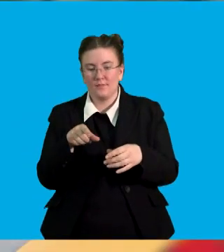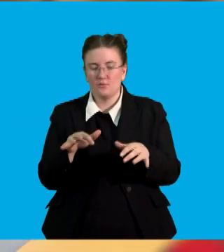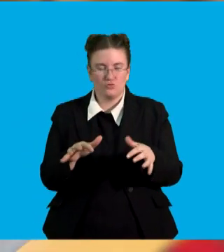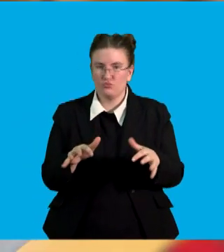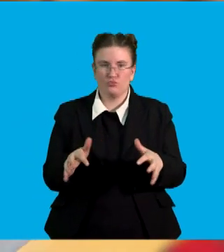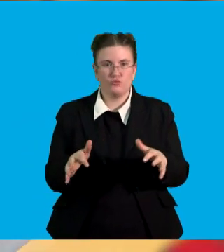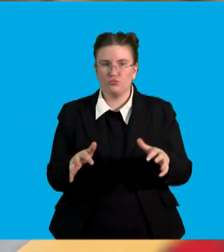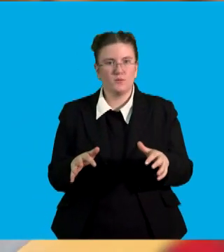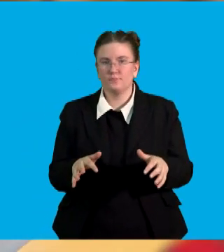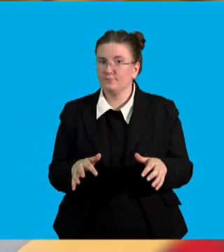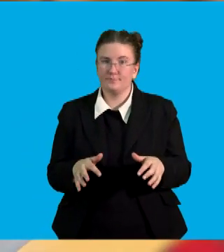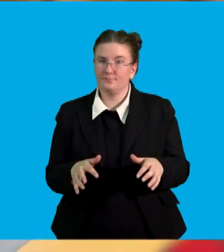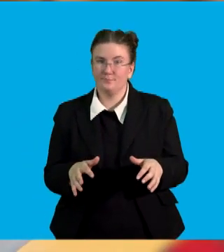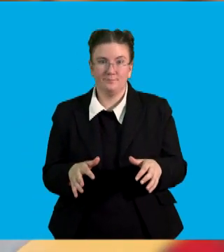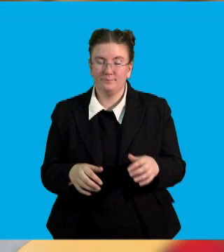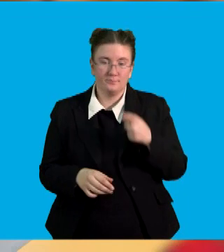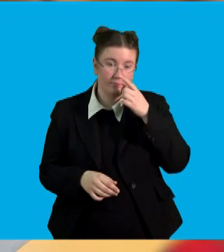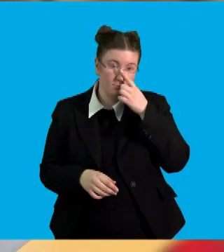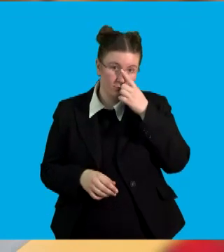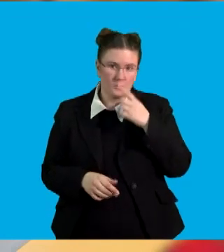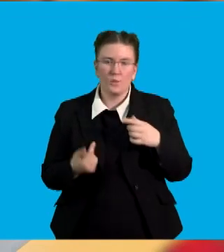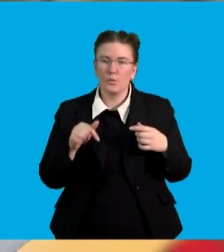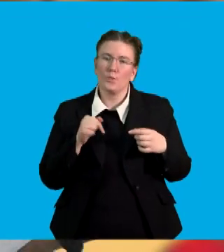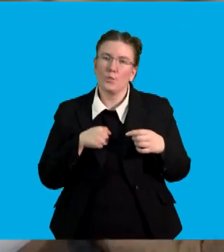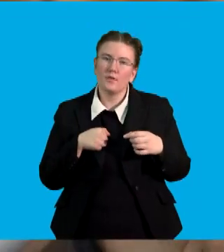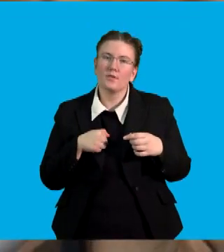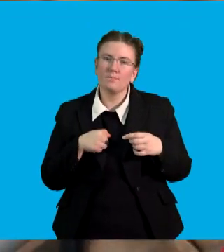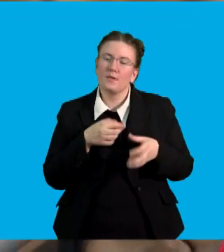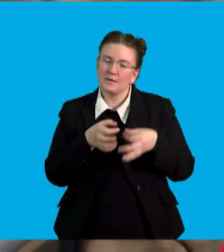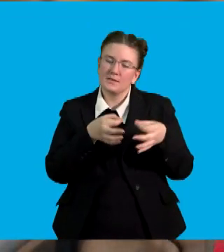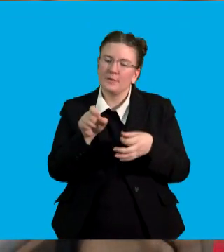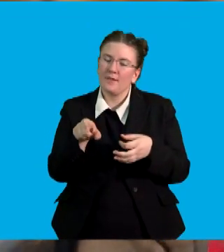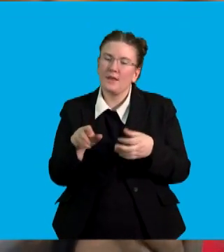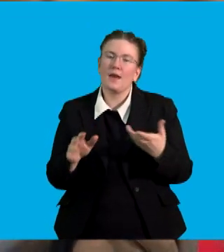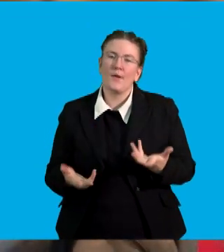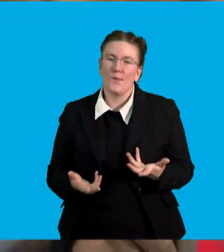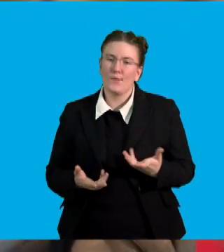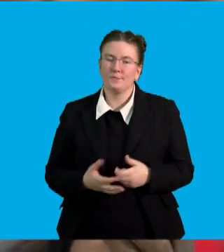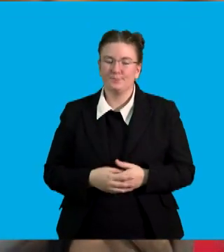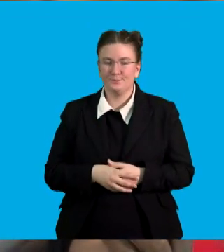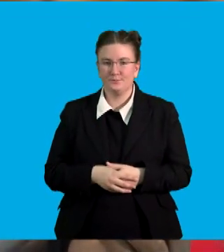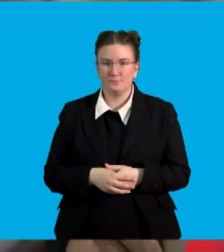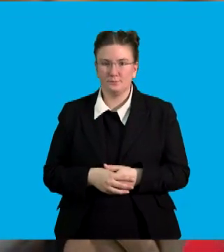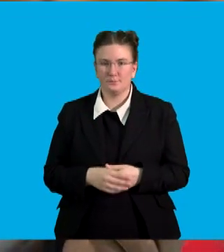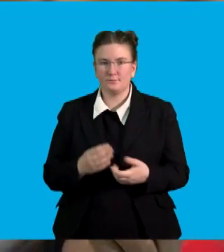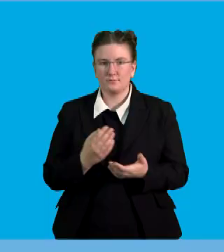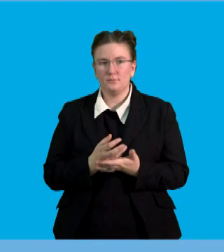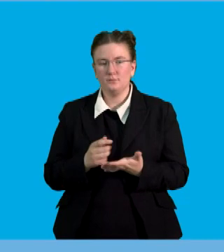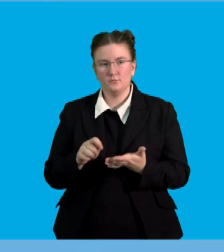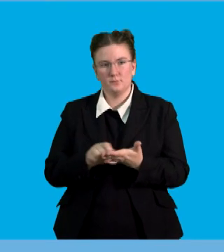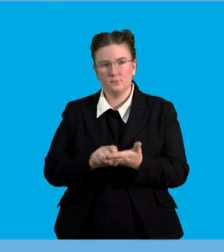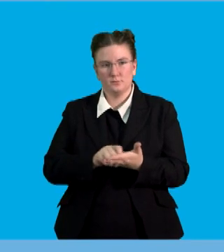not vibrate around a fixed point. So, how do we then write that? Let's erase this.